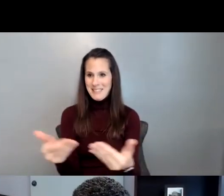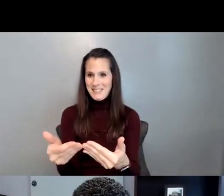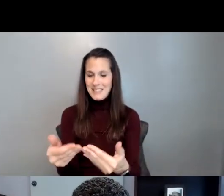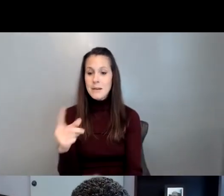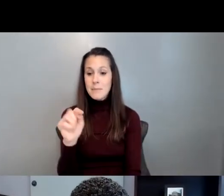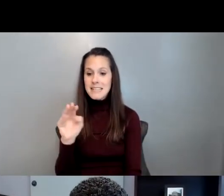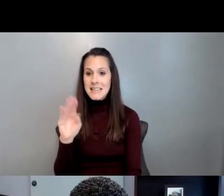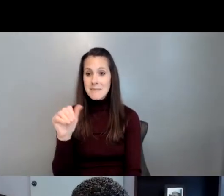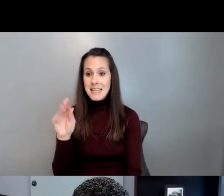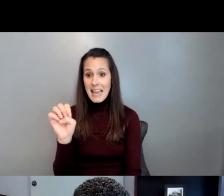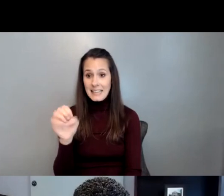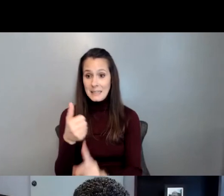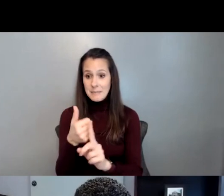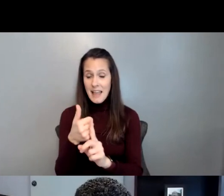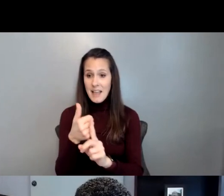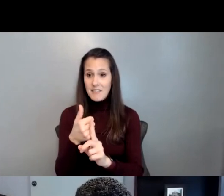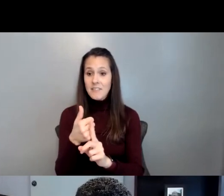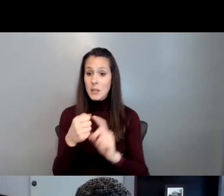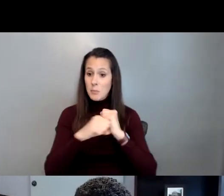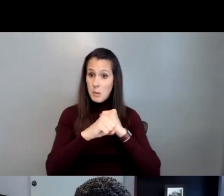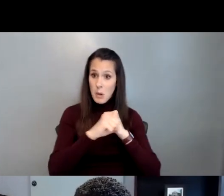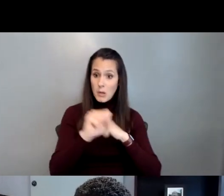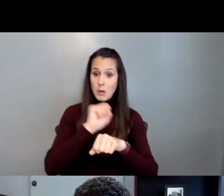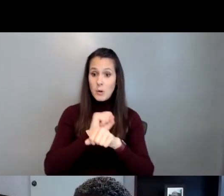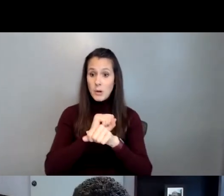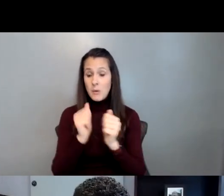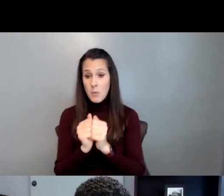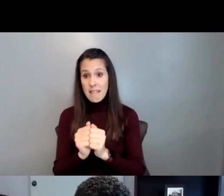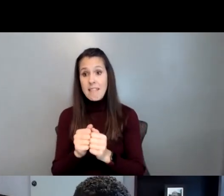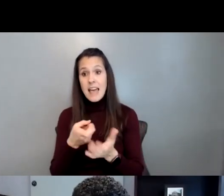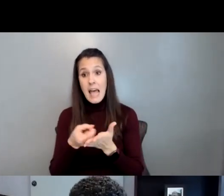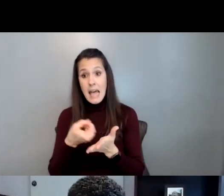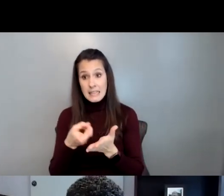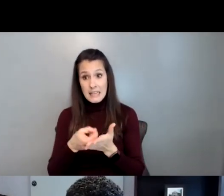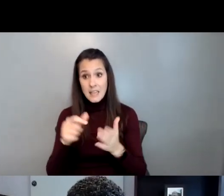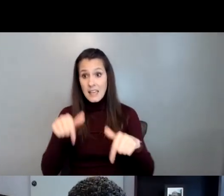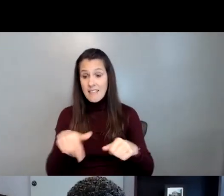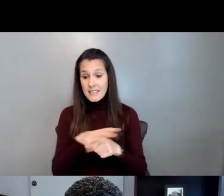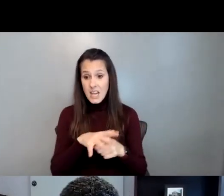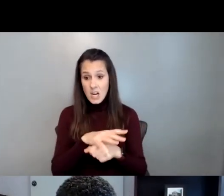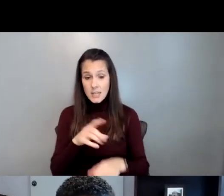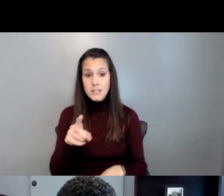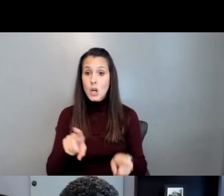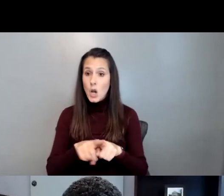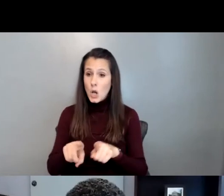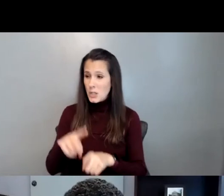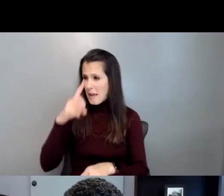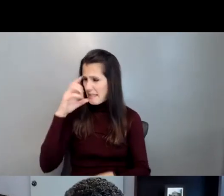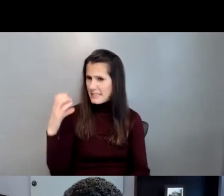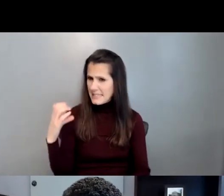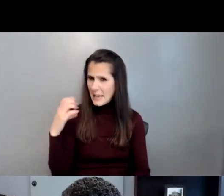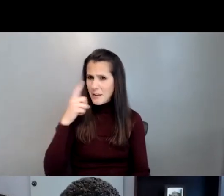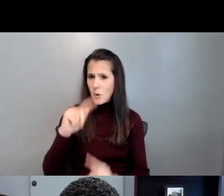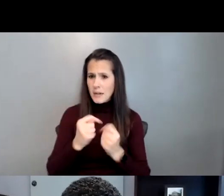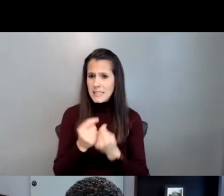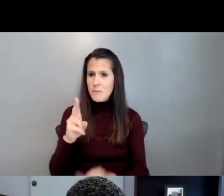Tim Kane is someone who has been sort of promoting and working with blind hockey in this area. And he's also, I believe, captain of Team USA